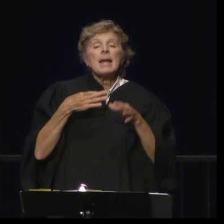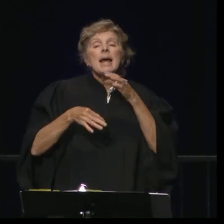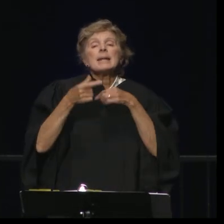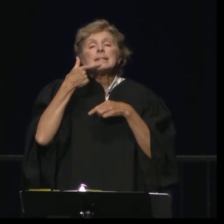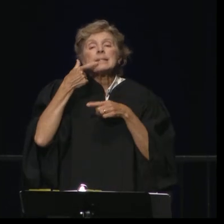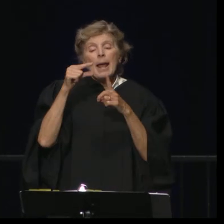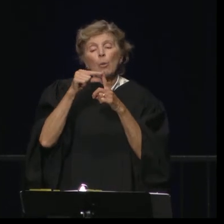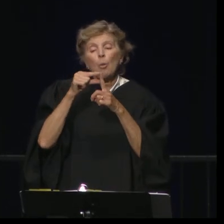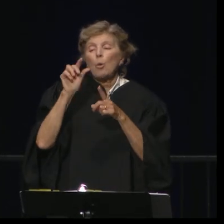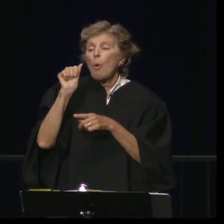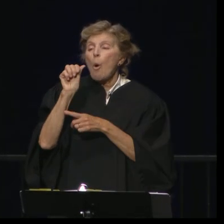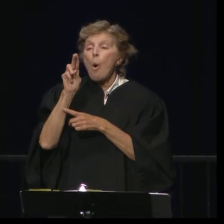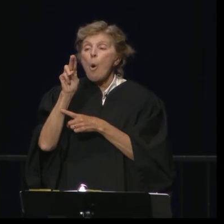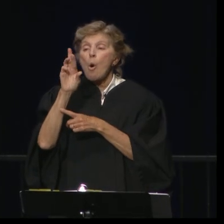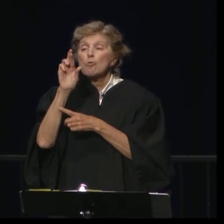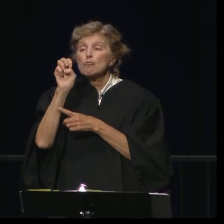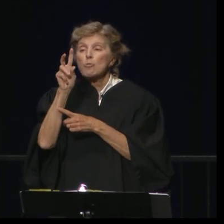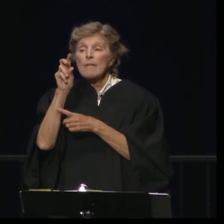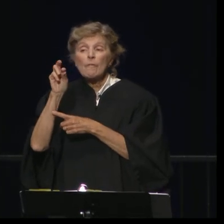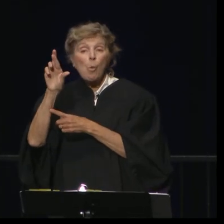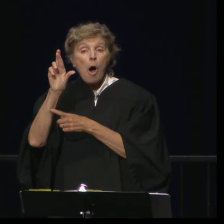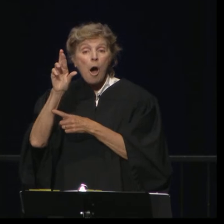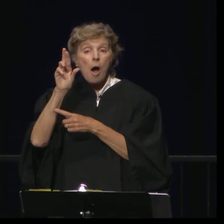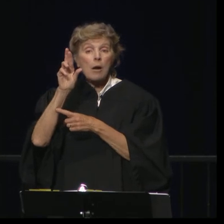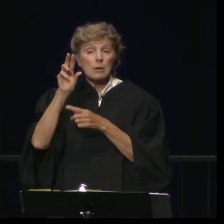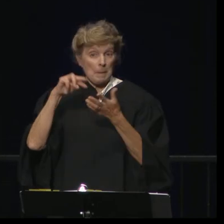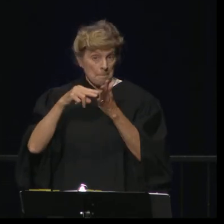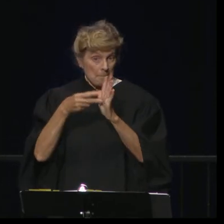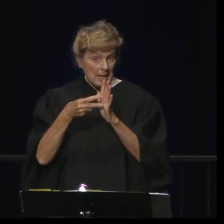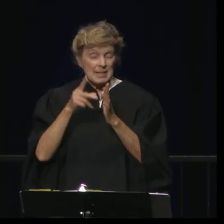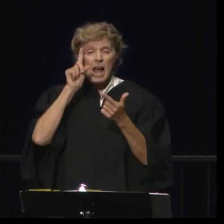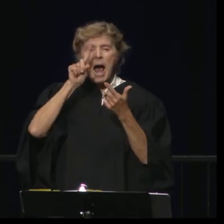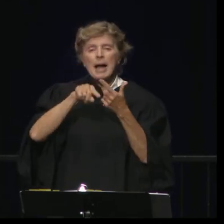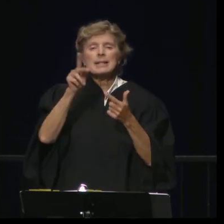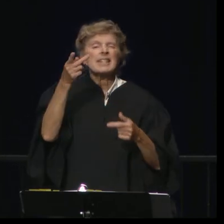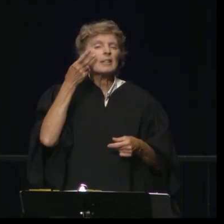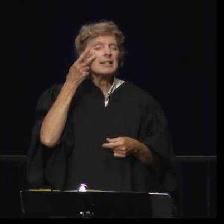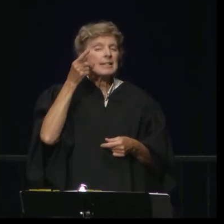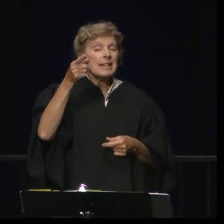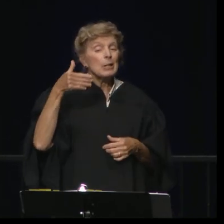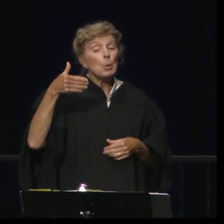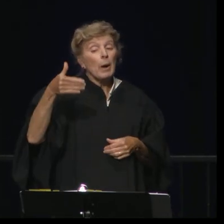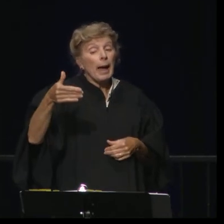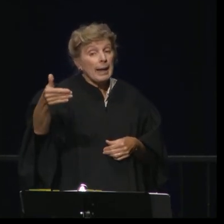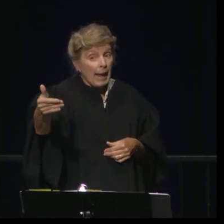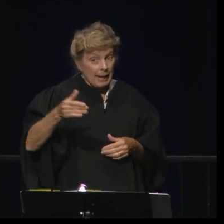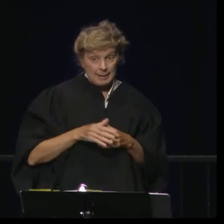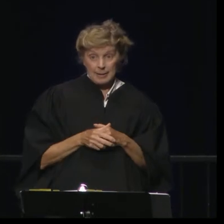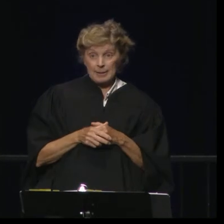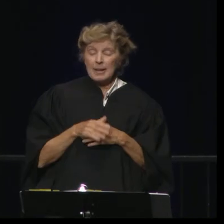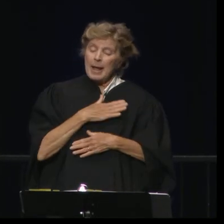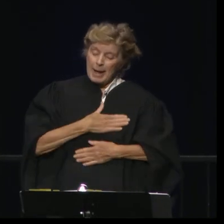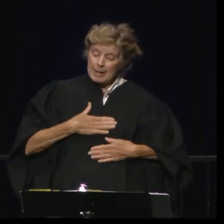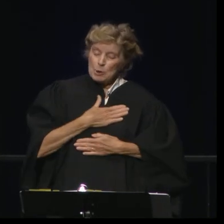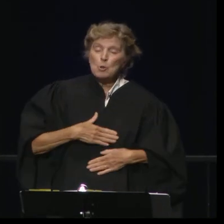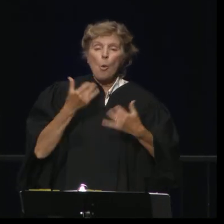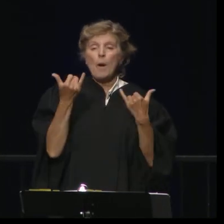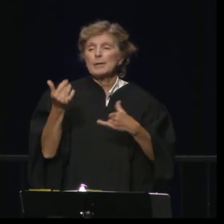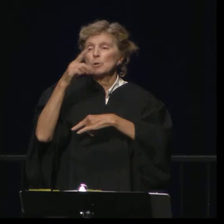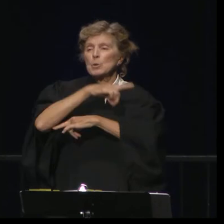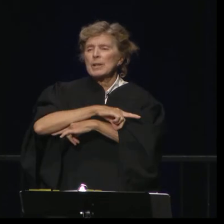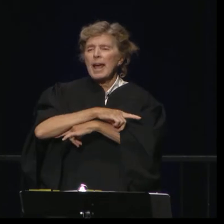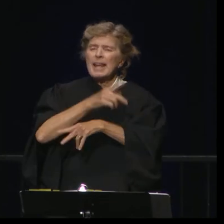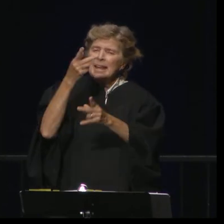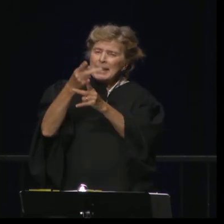revoir, which literally means until we see you again. Enjoy your very special day and stay